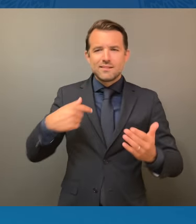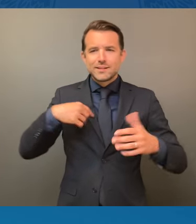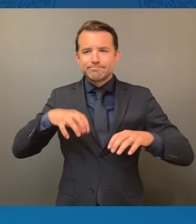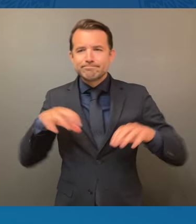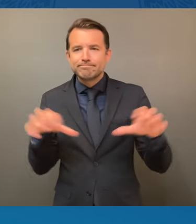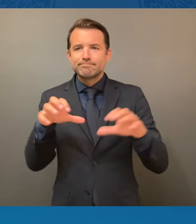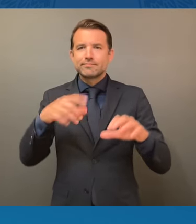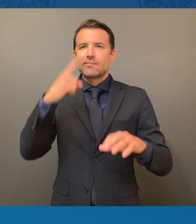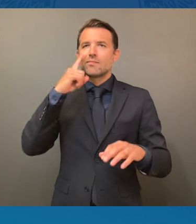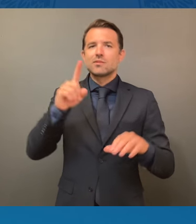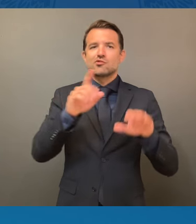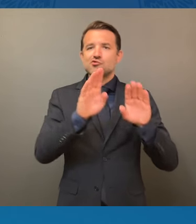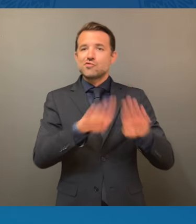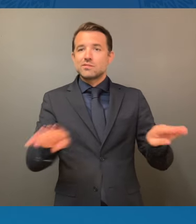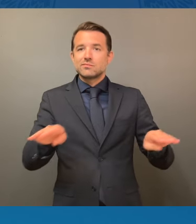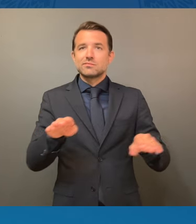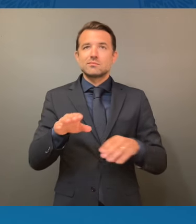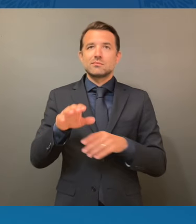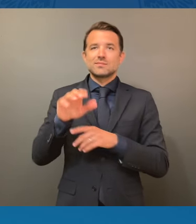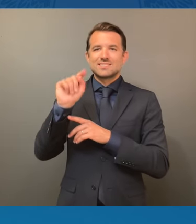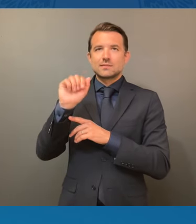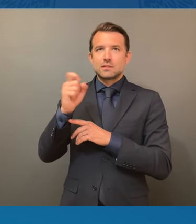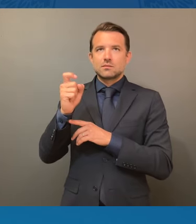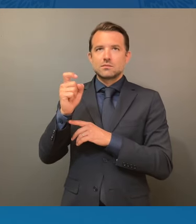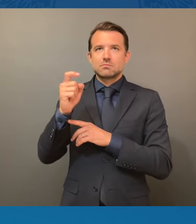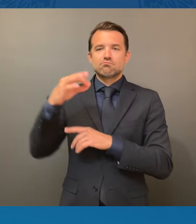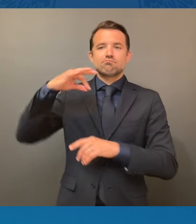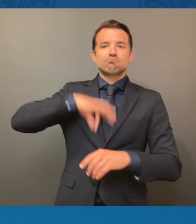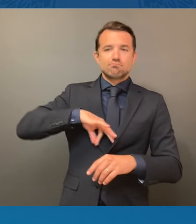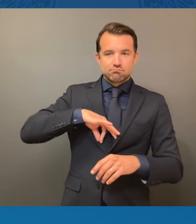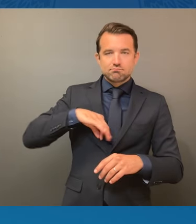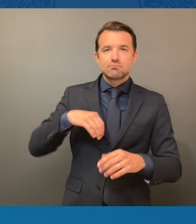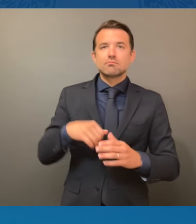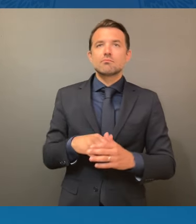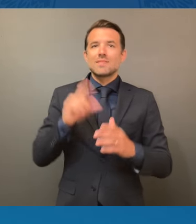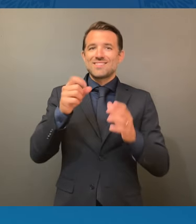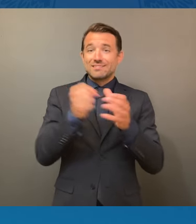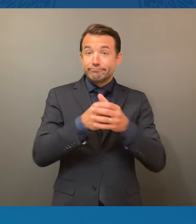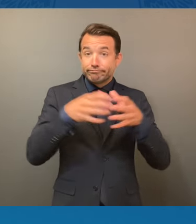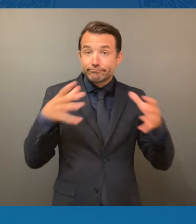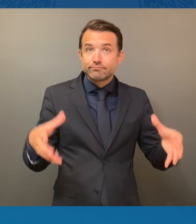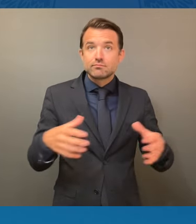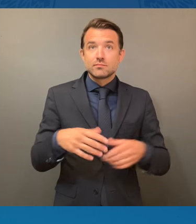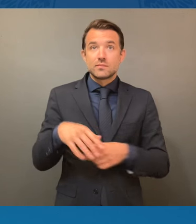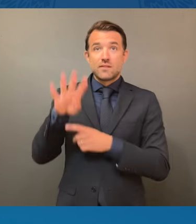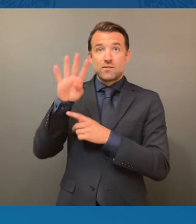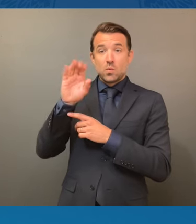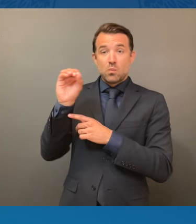nearly 40% of Black children out of poverty last year alone.